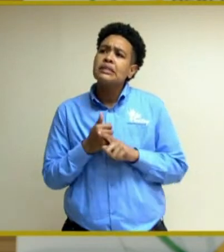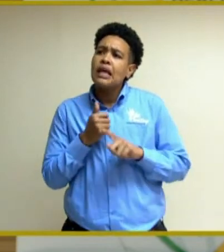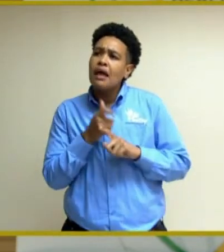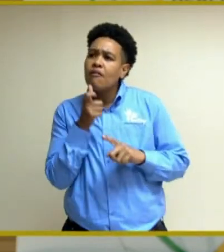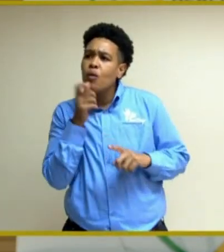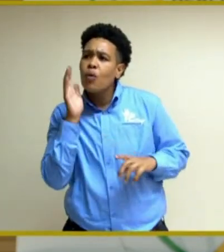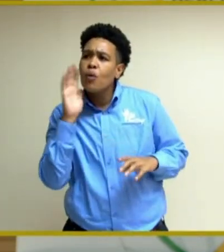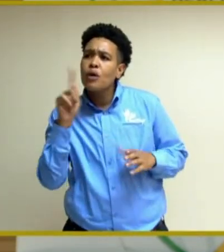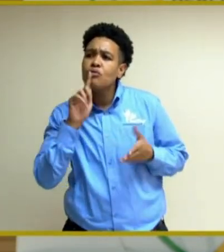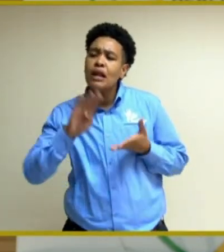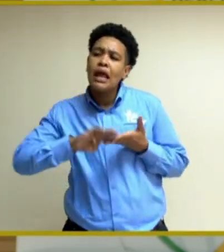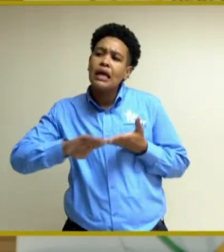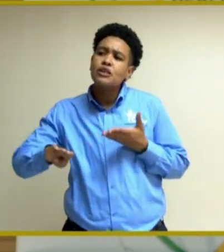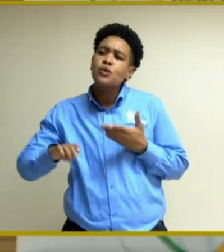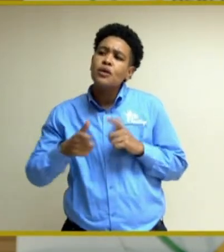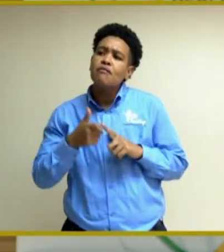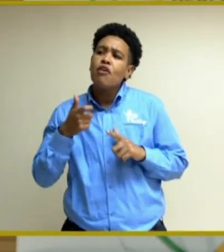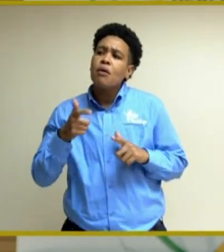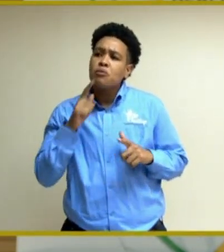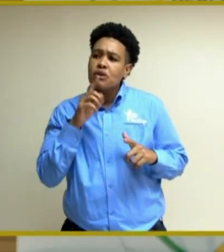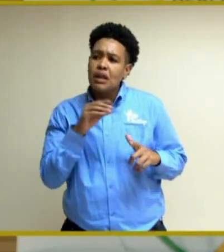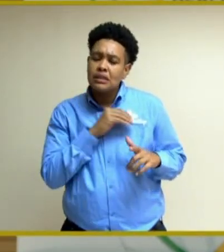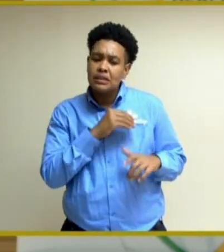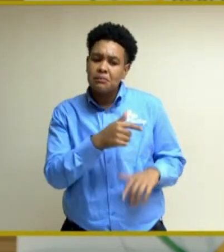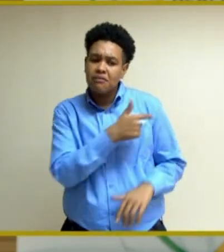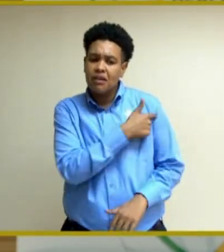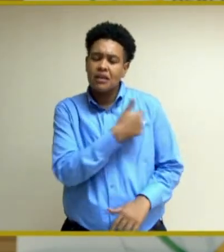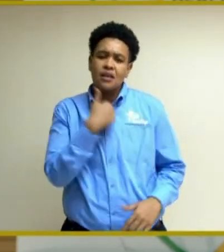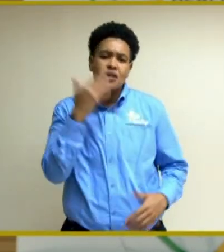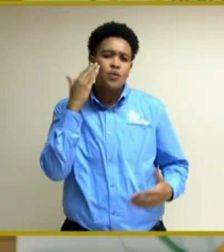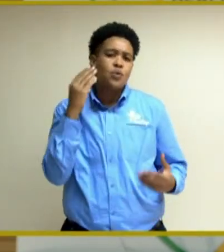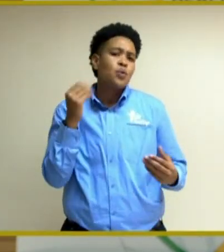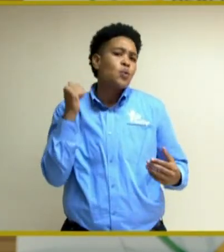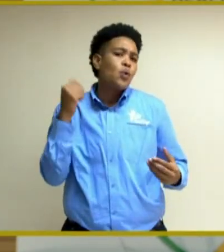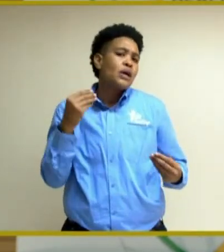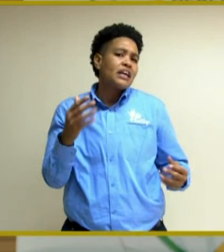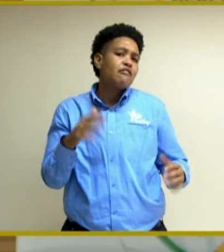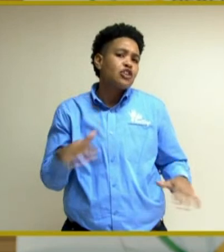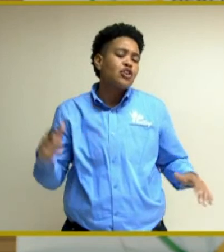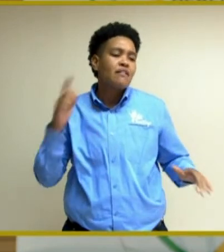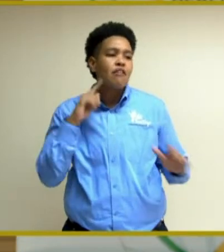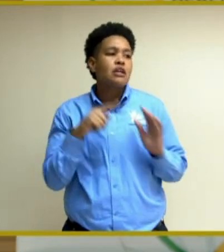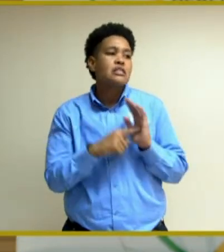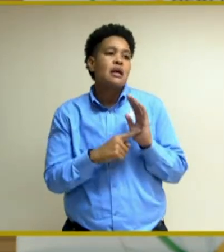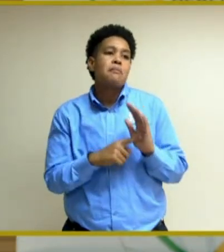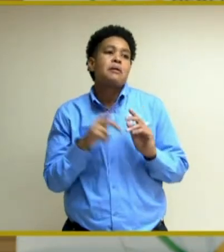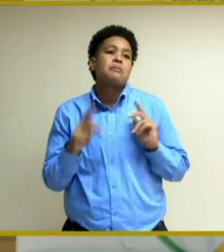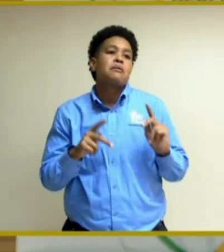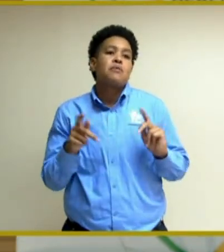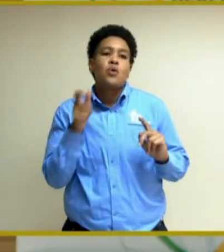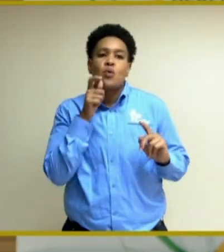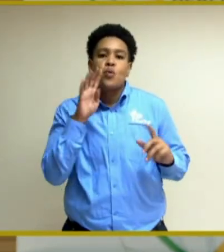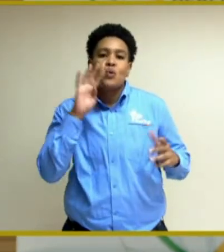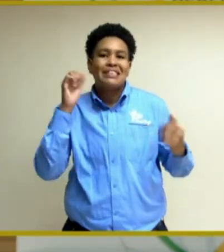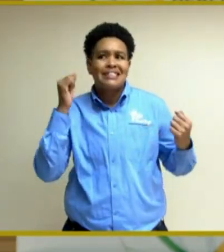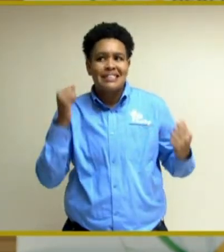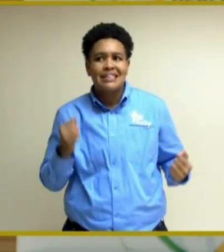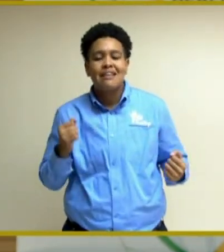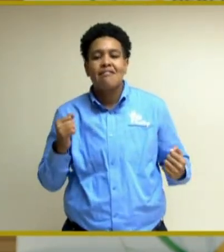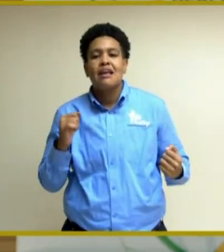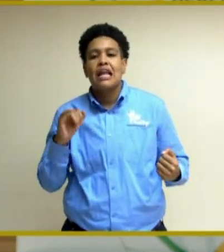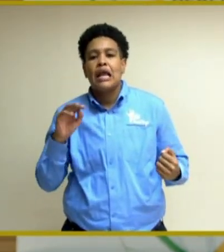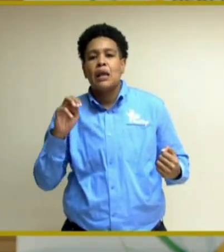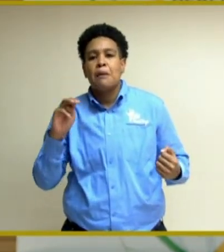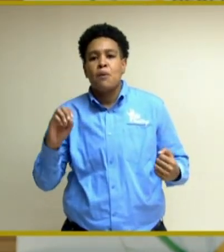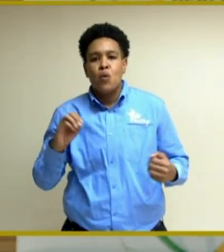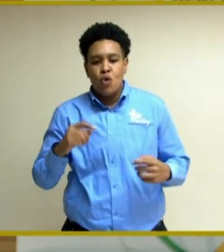be excluded from taking the vaccine? I know it won't be given to children, but for example, persons who are severely